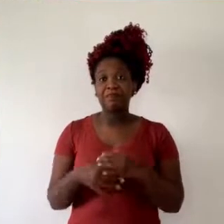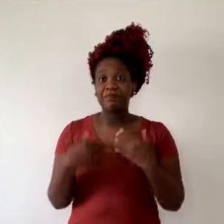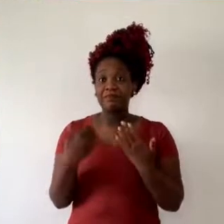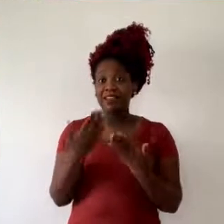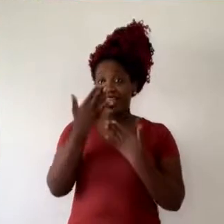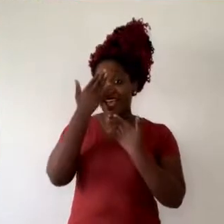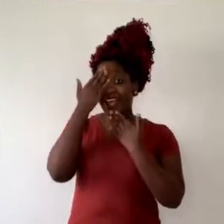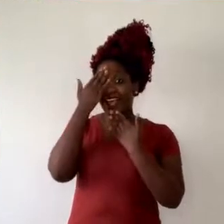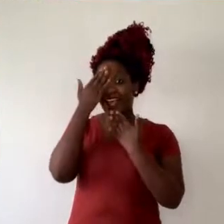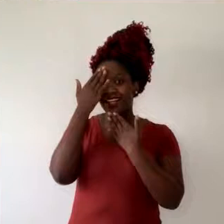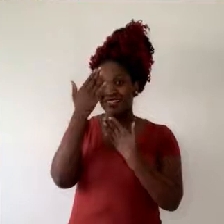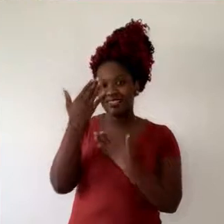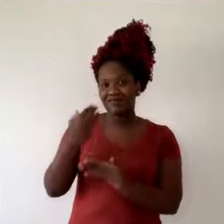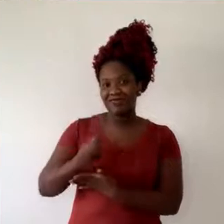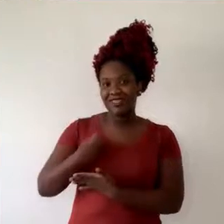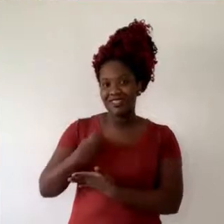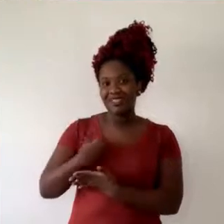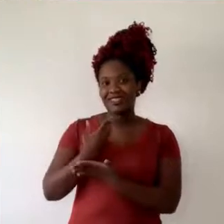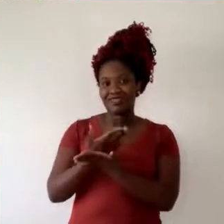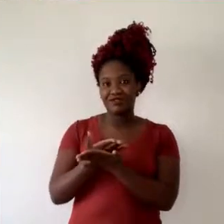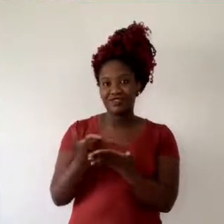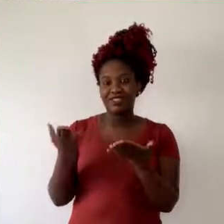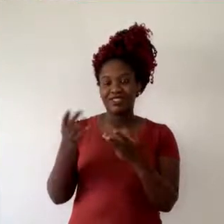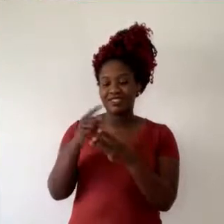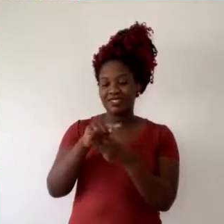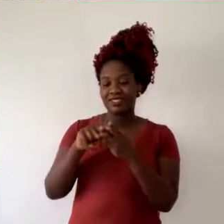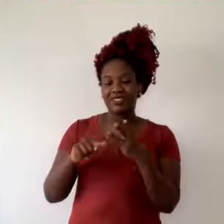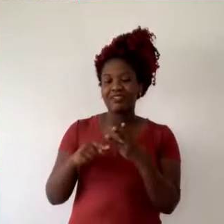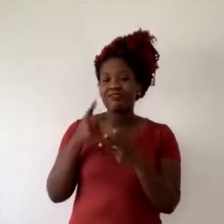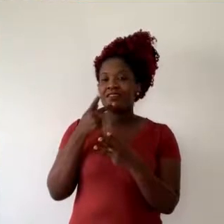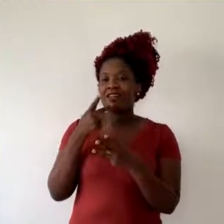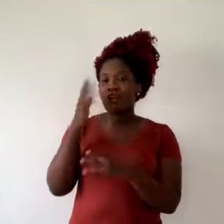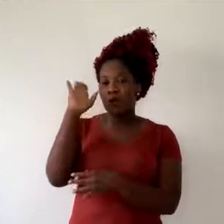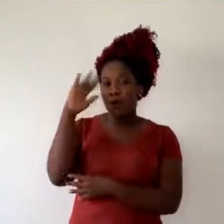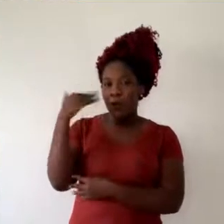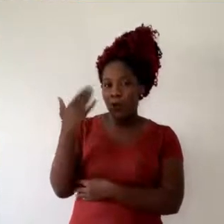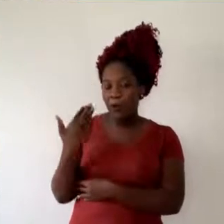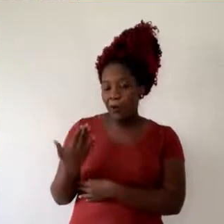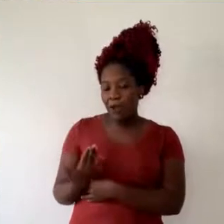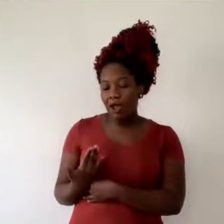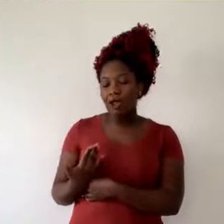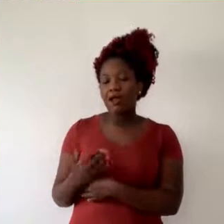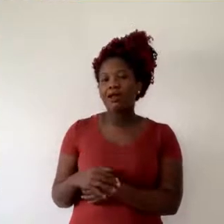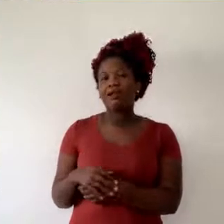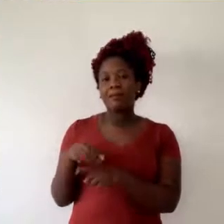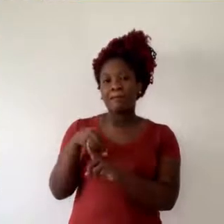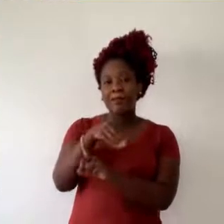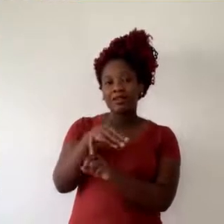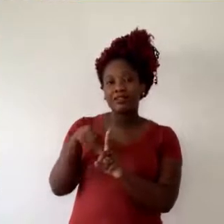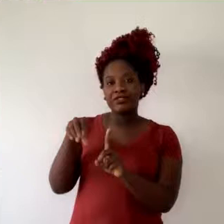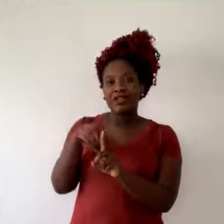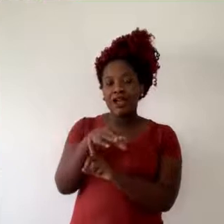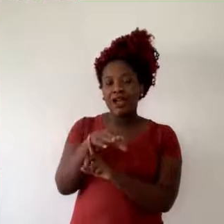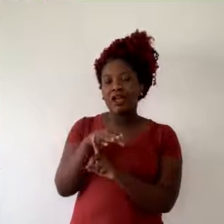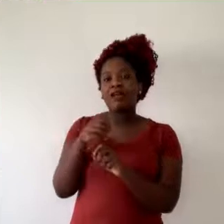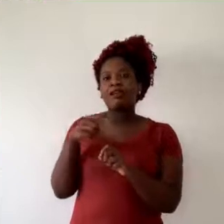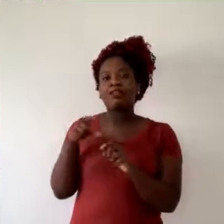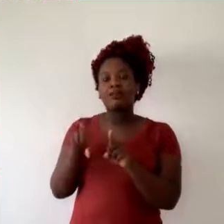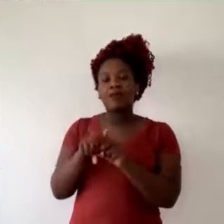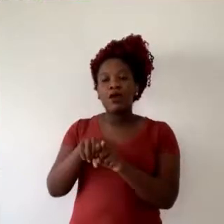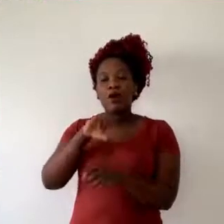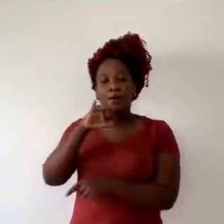Then I would like to thank you for your presence here and to state that it's an honor for me